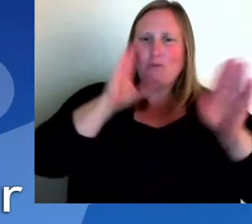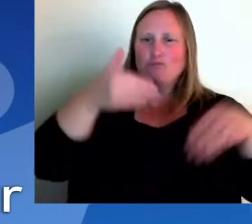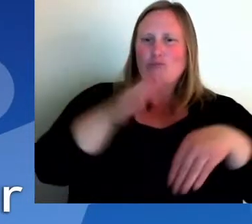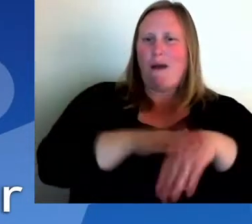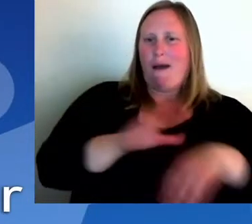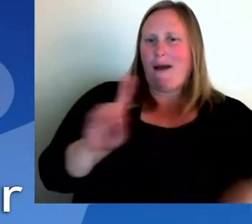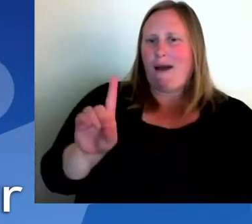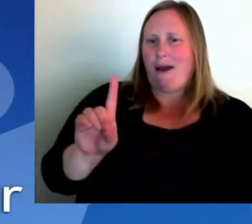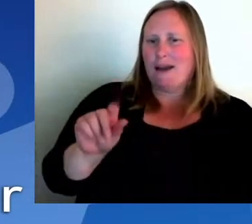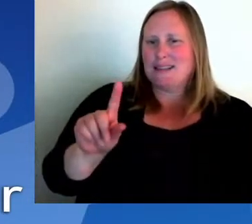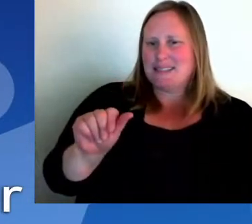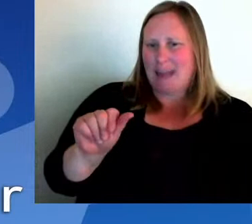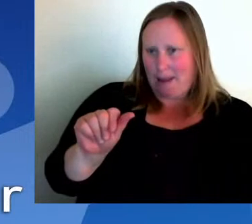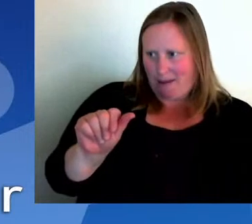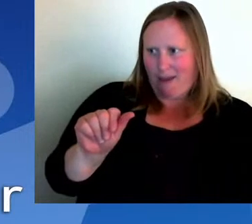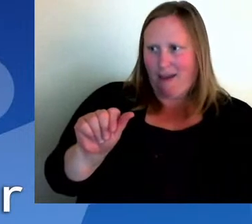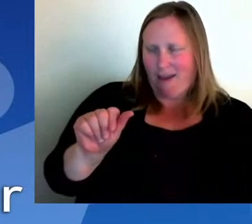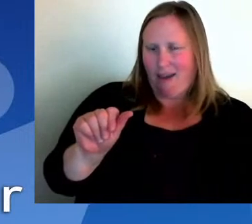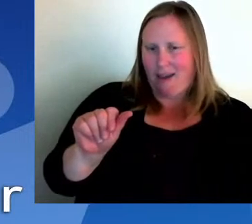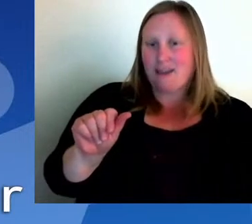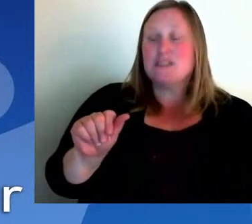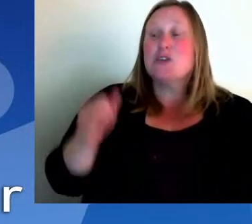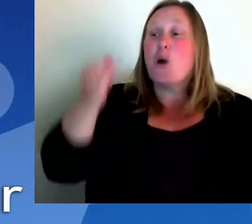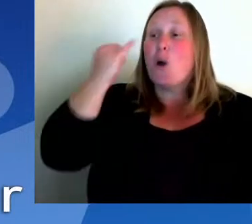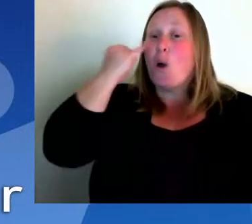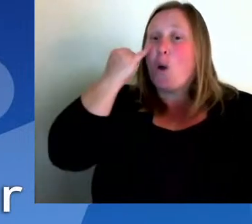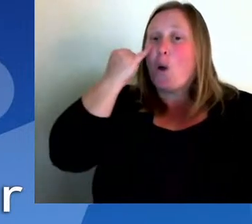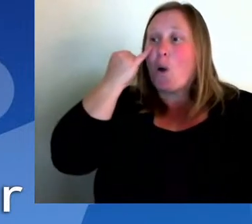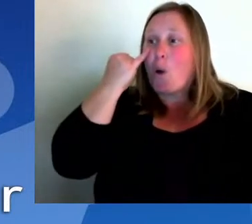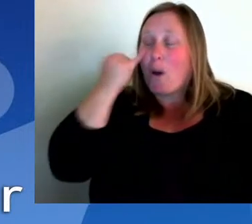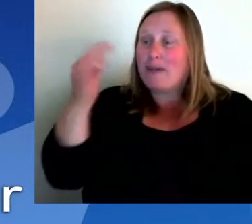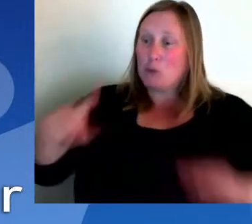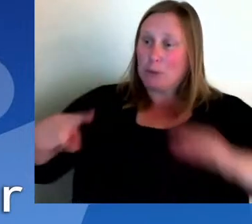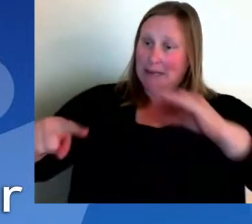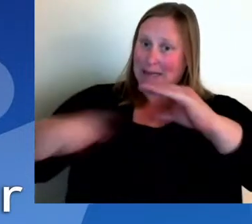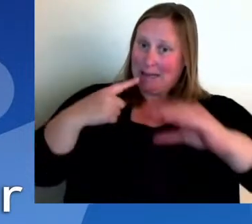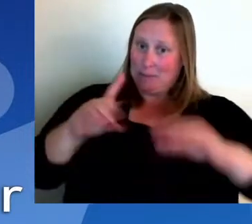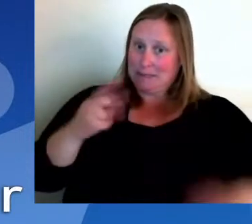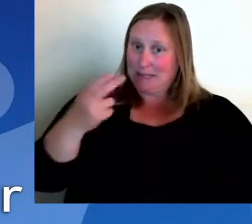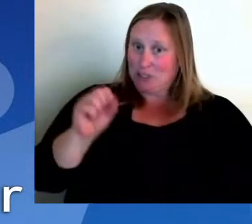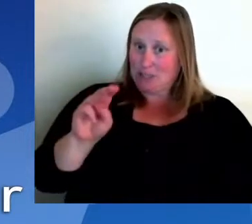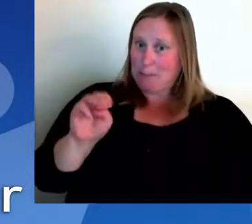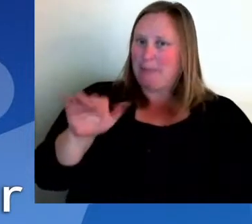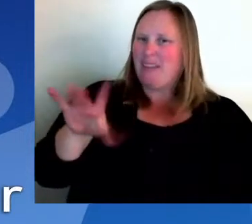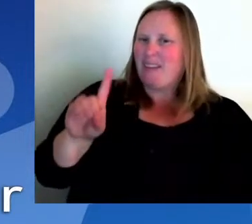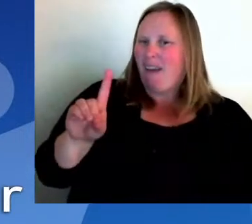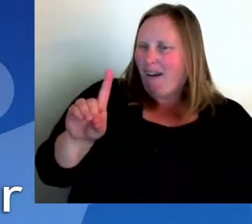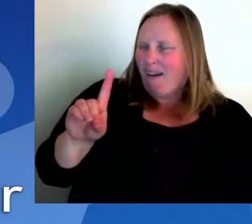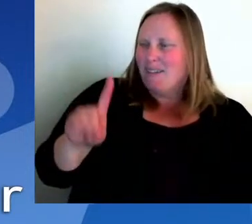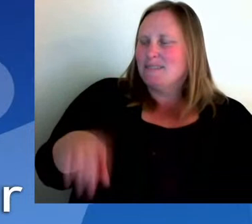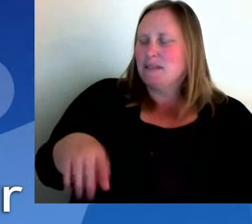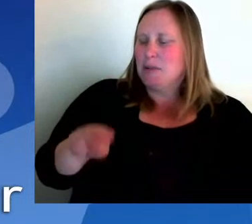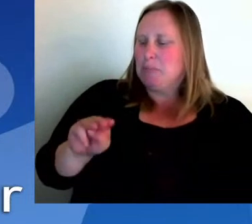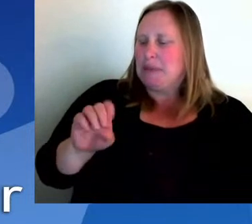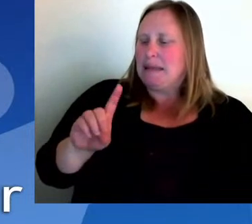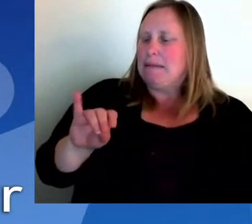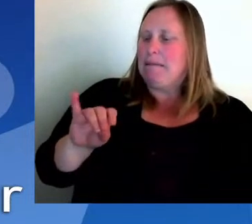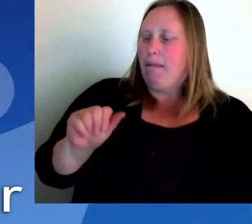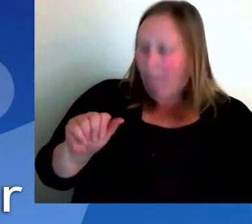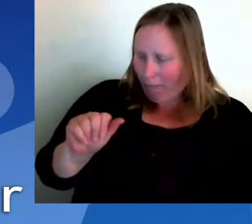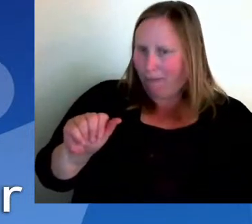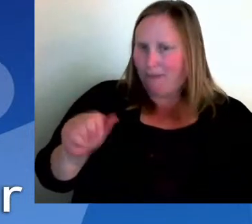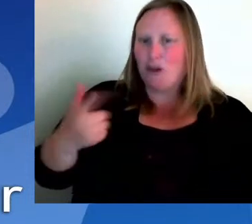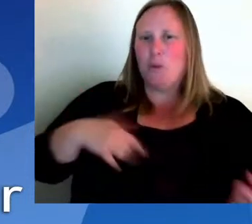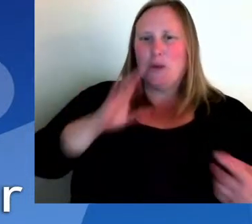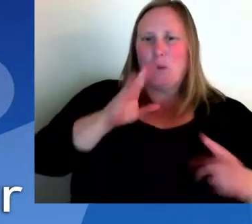just unveiled today. So if you want to go ahead and email DHS Media, we are happy to get you some information about